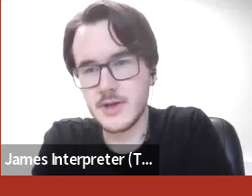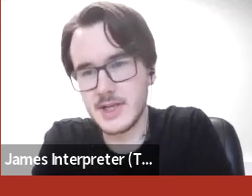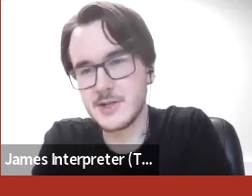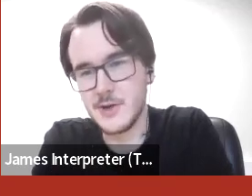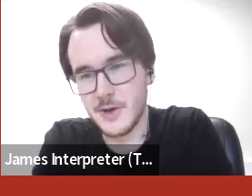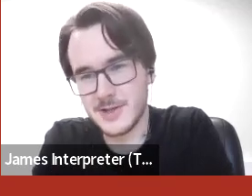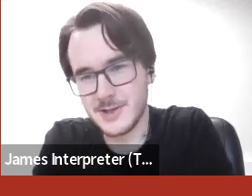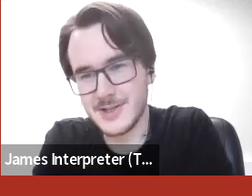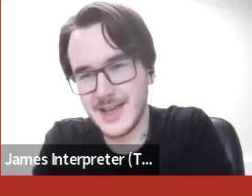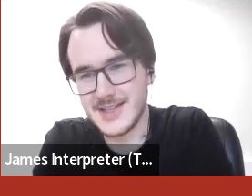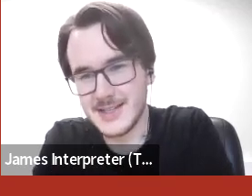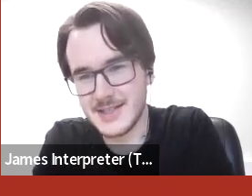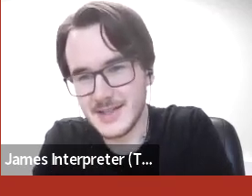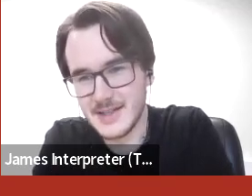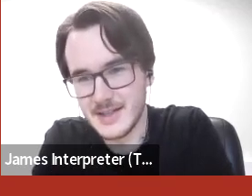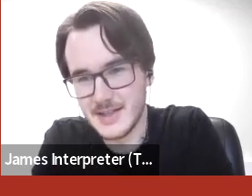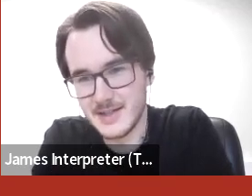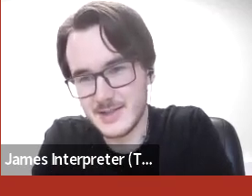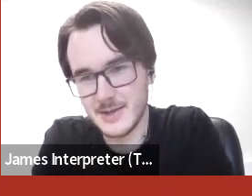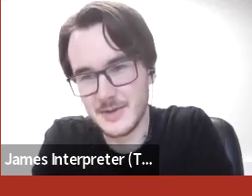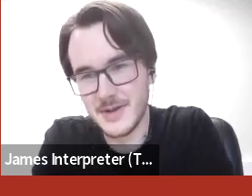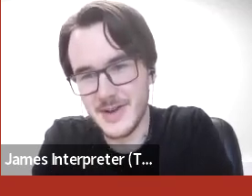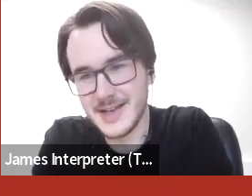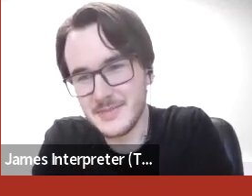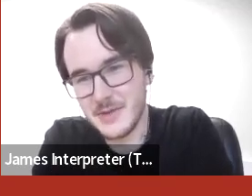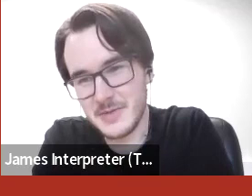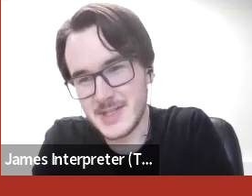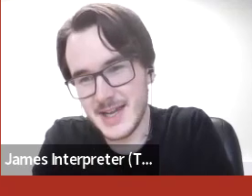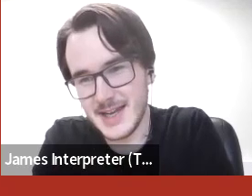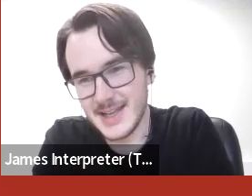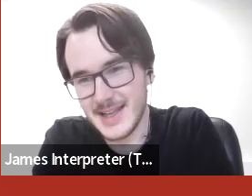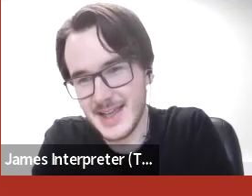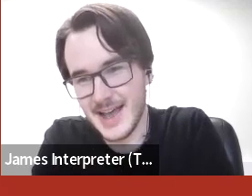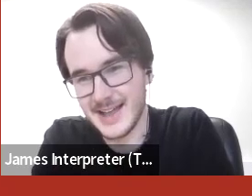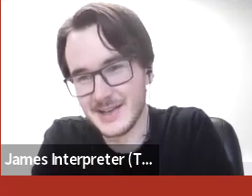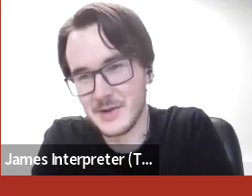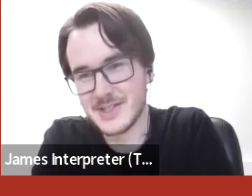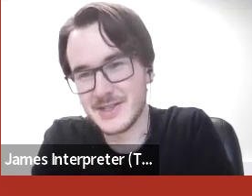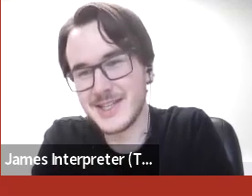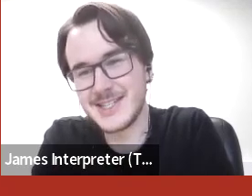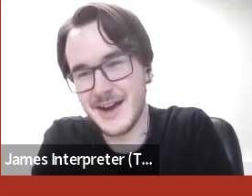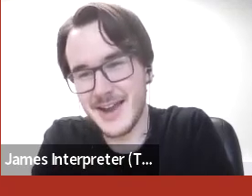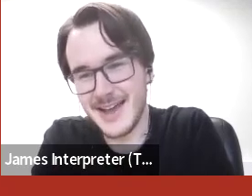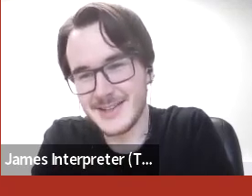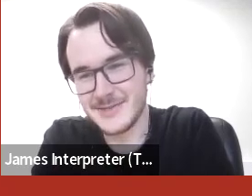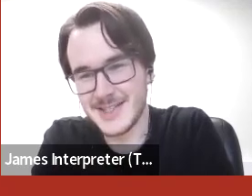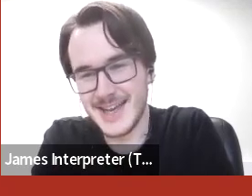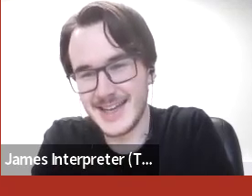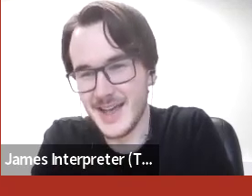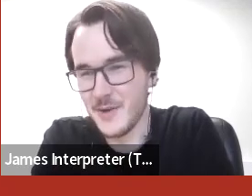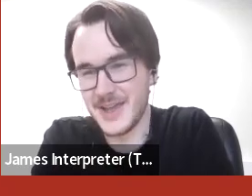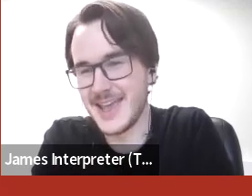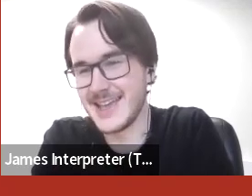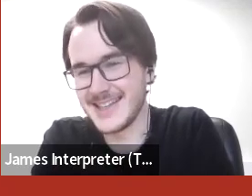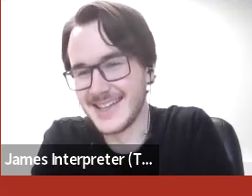So these are things not to do to get attention. So my friend and me, we'd be signing and notice somebody staring at us from the